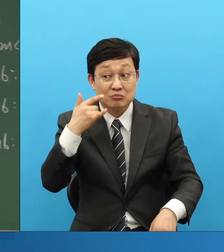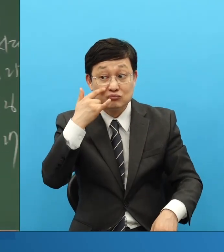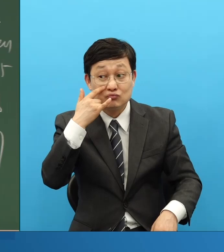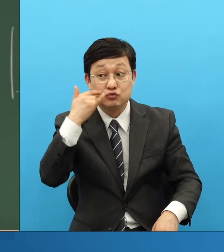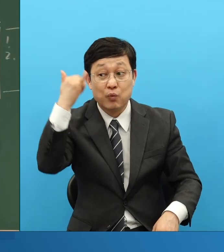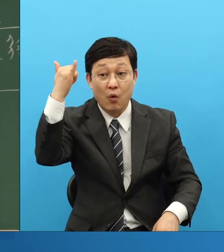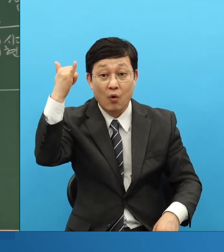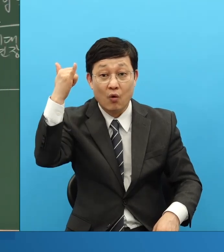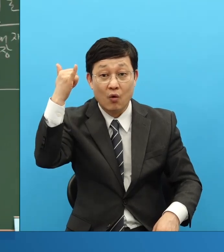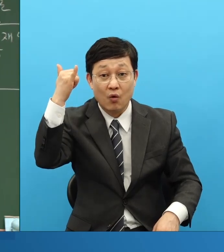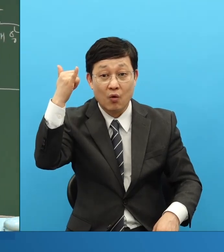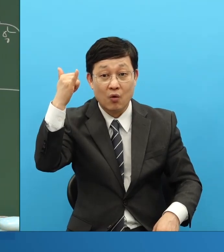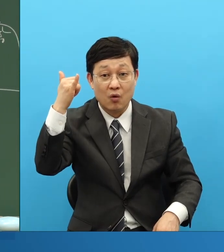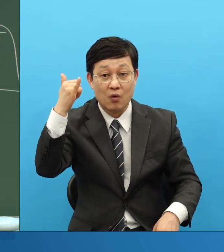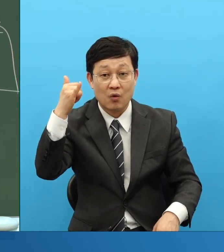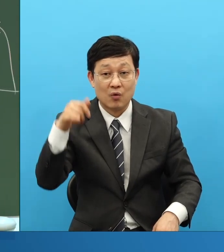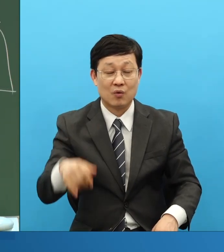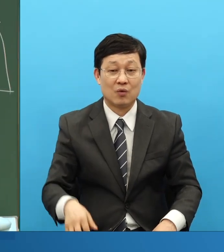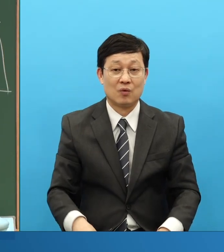to the parents?